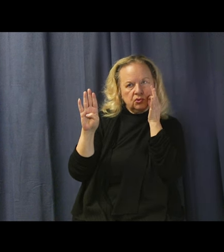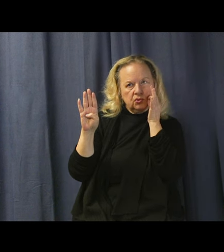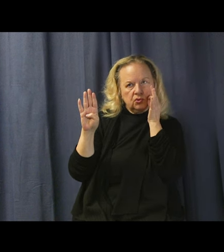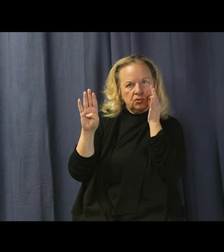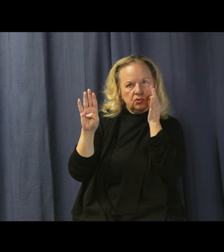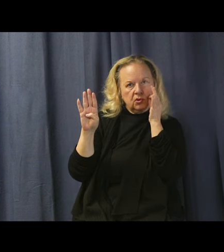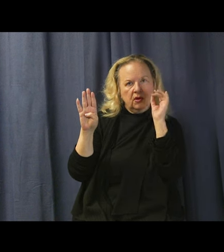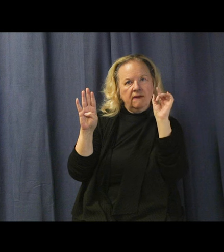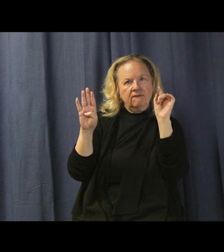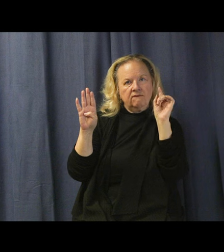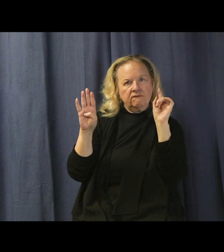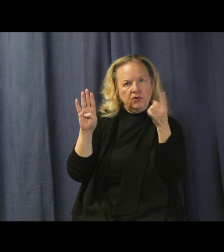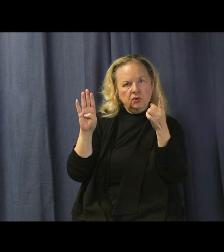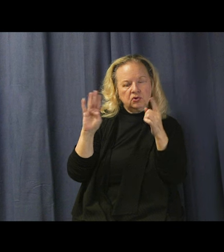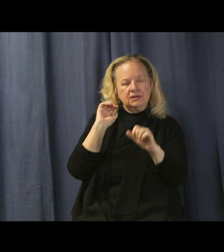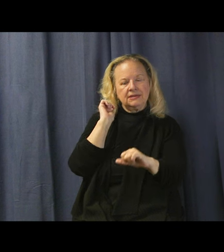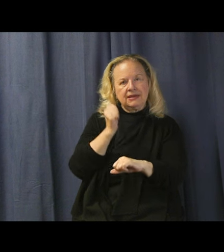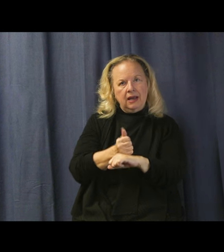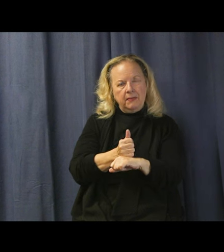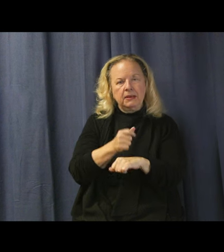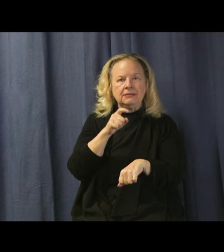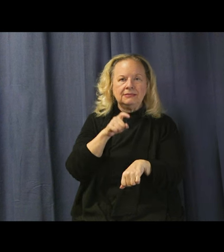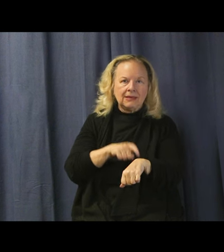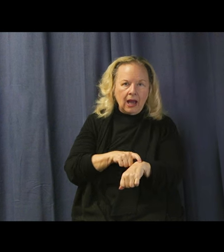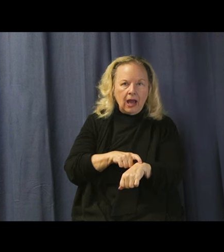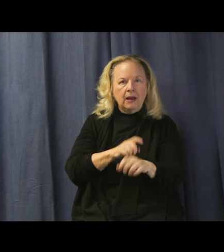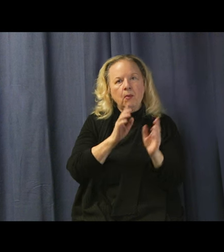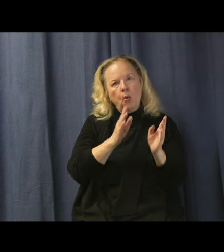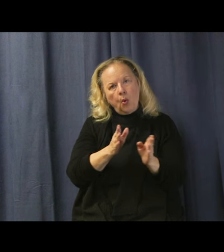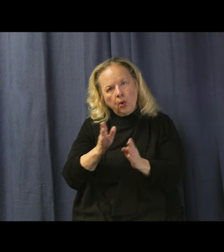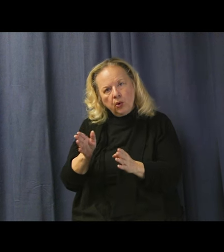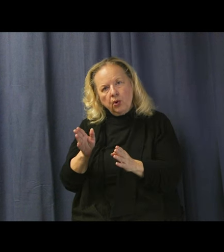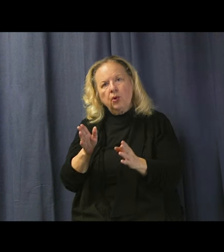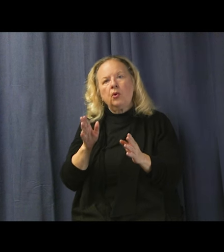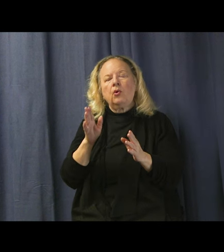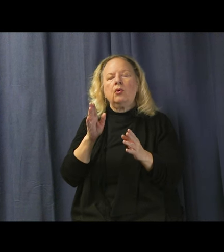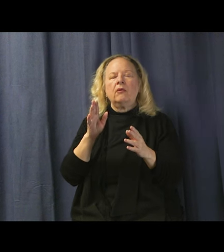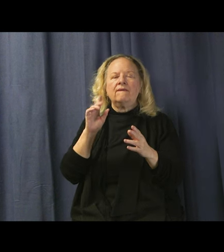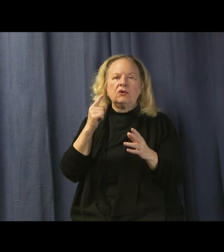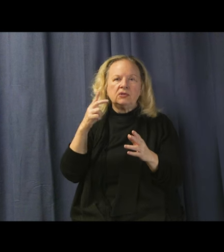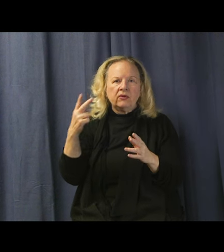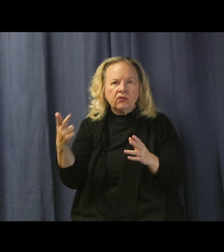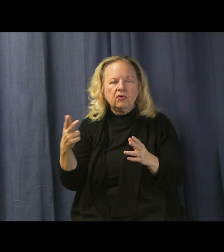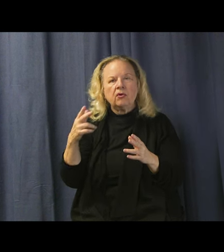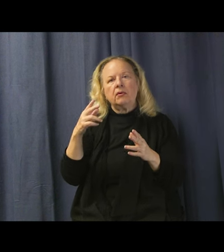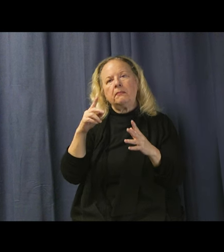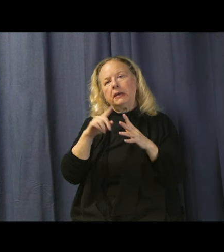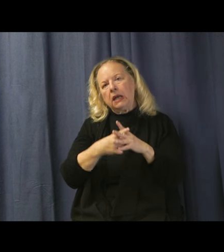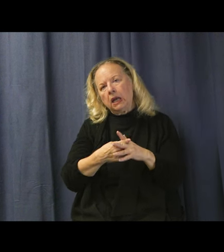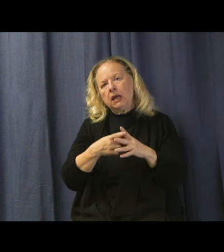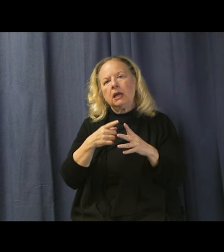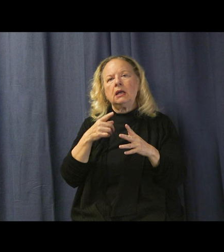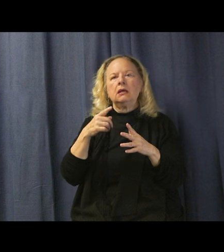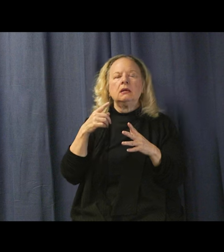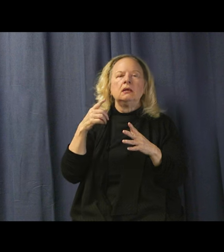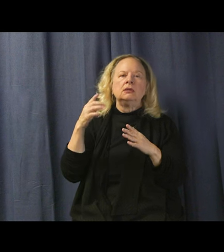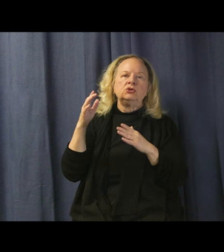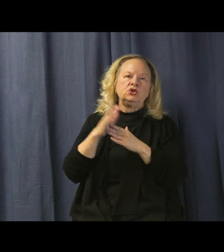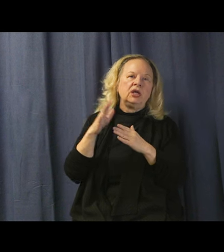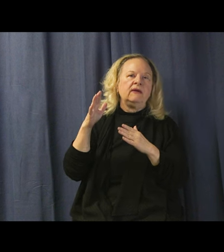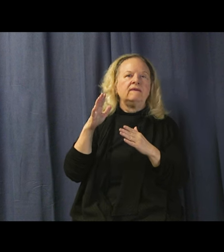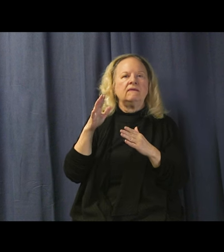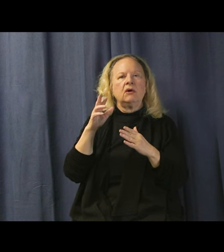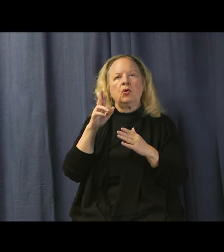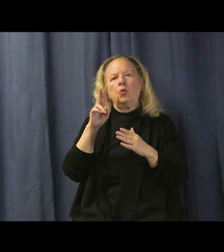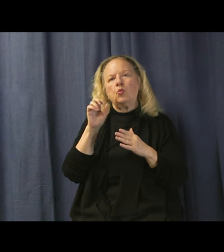Reshit means the first in place, first in time, first in order, first in rank, the beginning, the chiefest, the remnant. Okay,